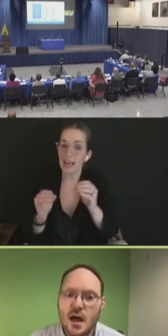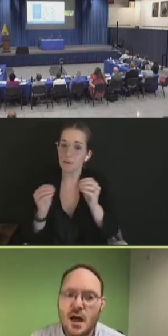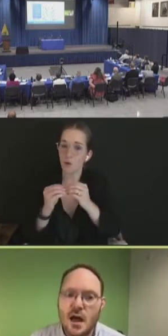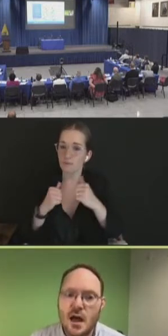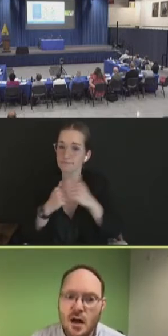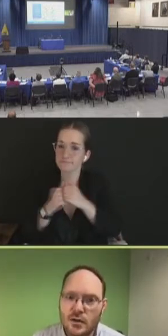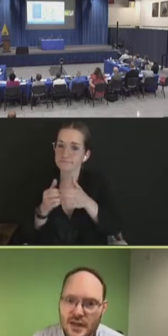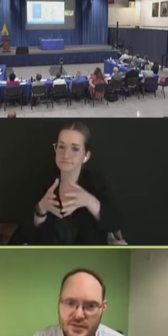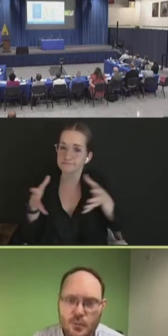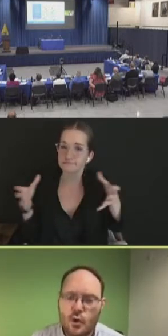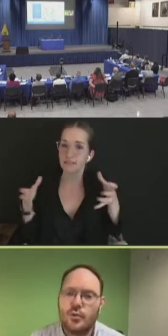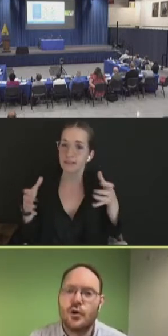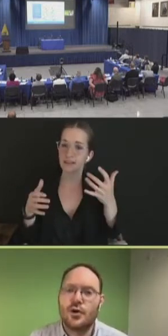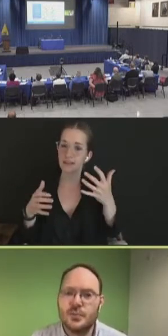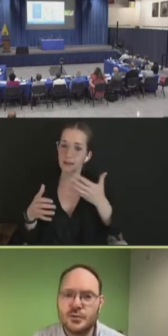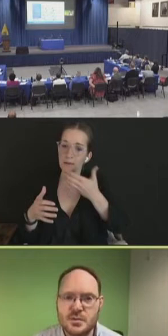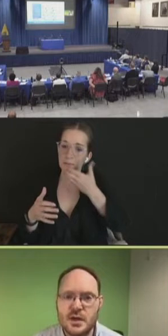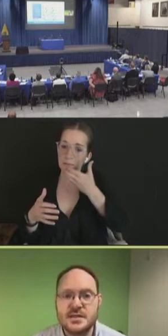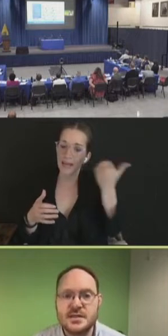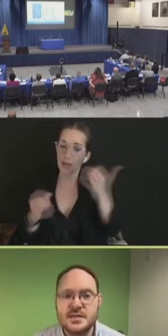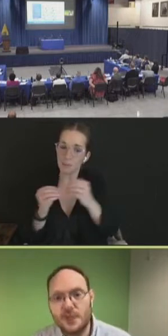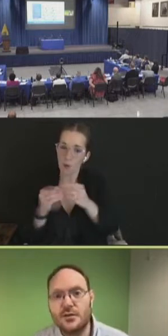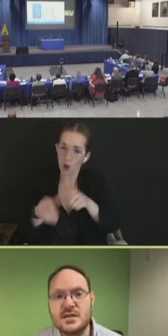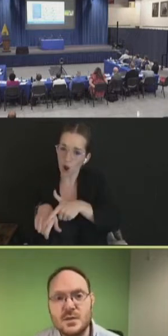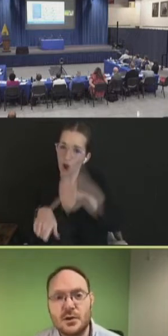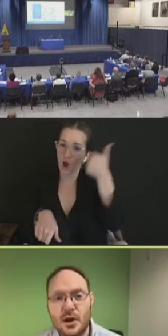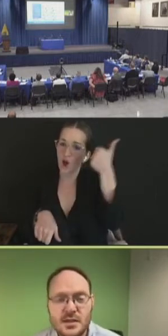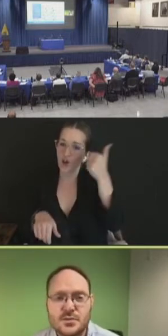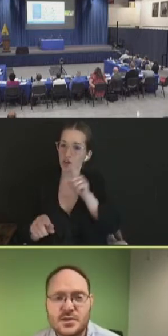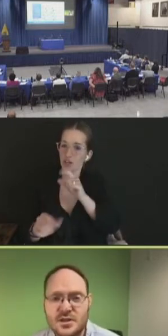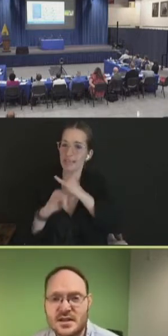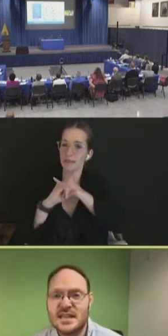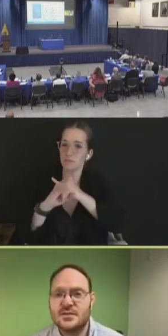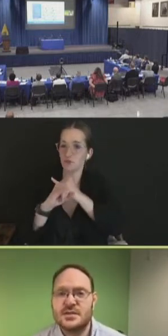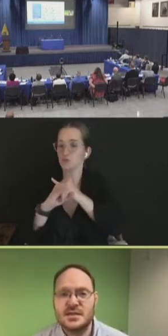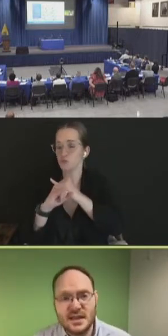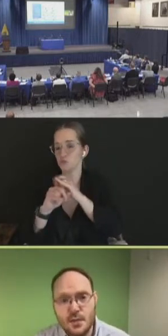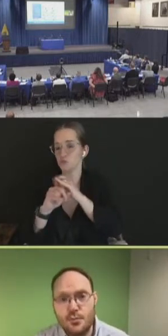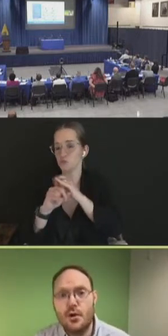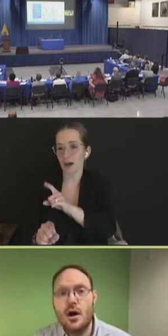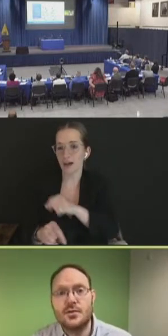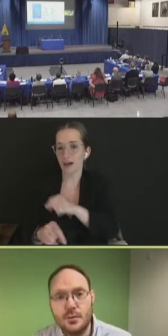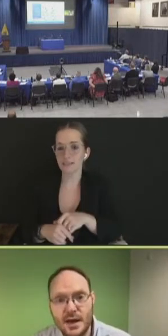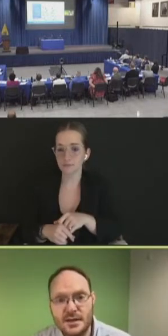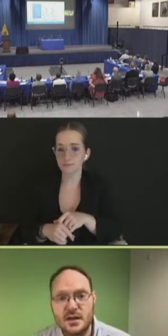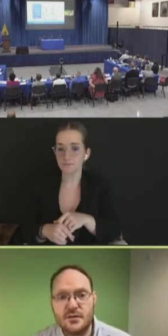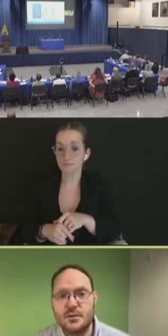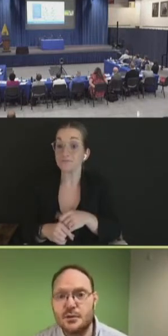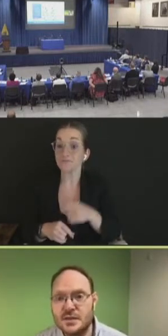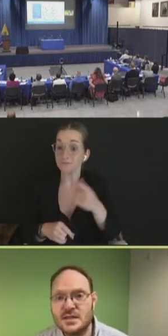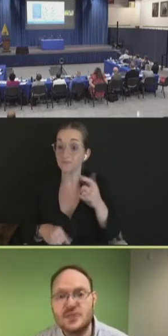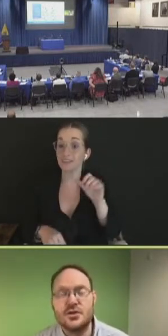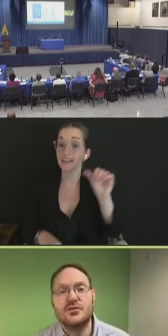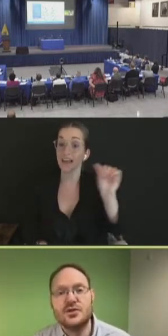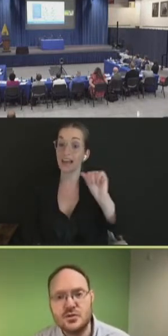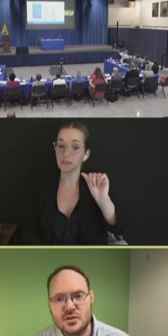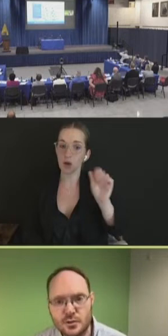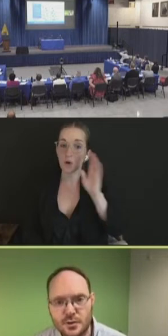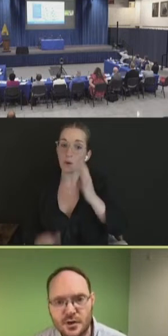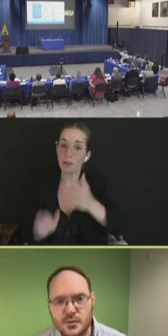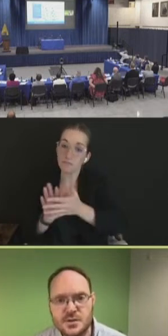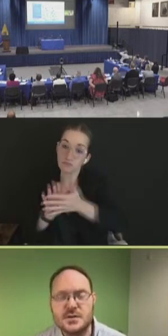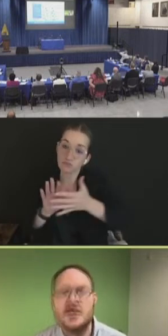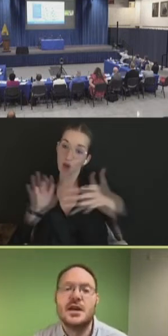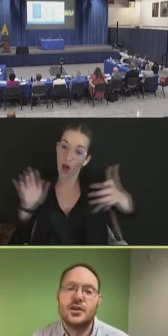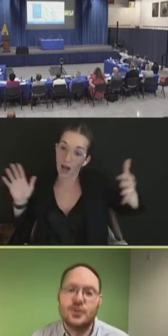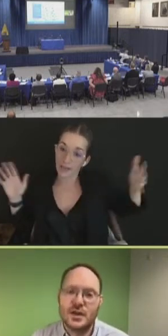this long-lived and more broader immune response. And one of the reasons people are also interested in adjuvants is that they broaden the breadth of immunity, so you can reduce the number